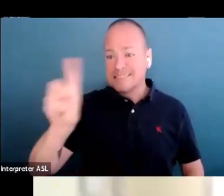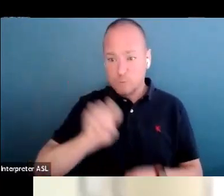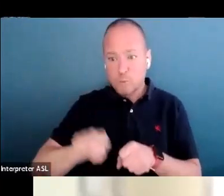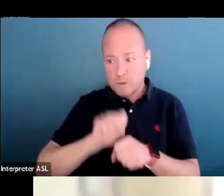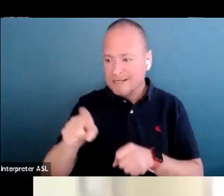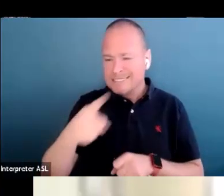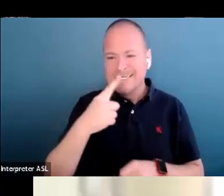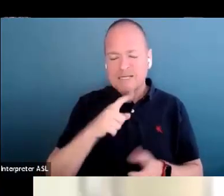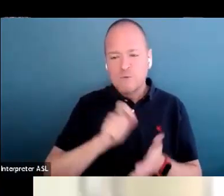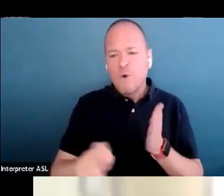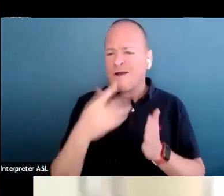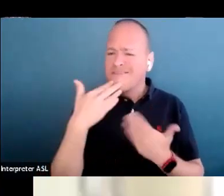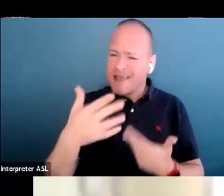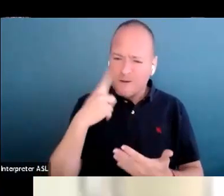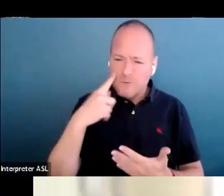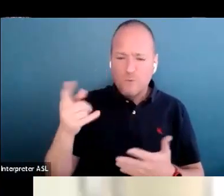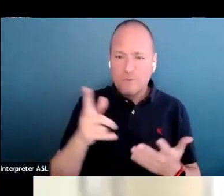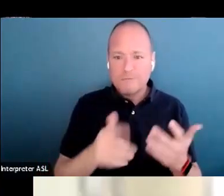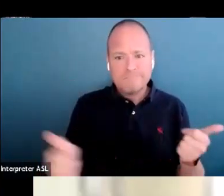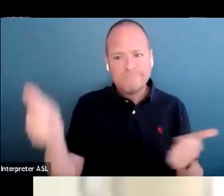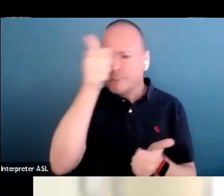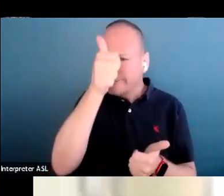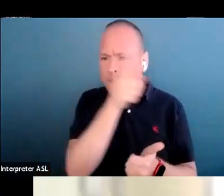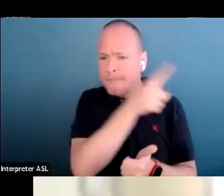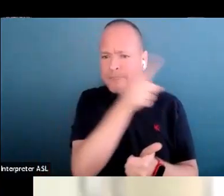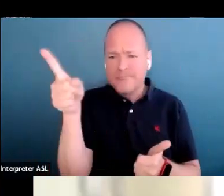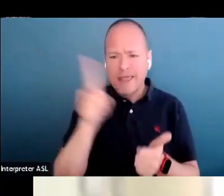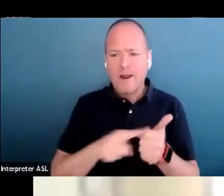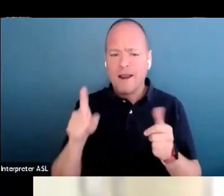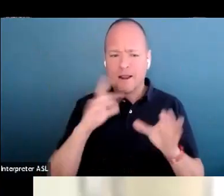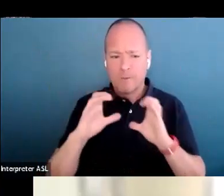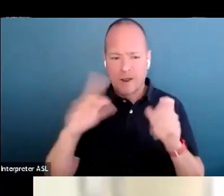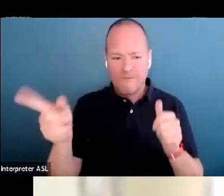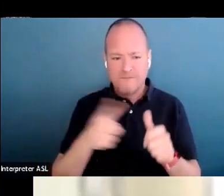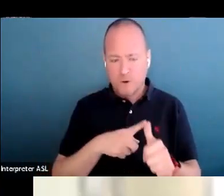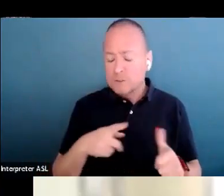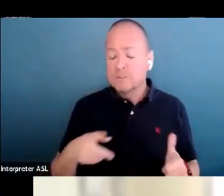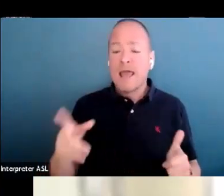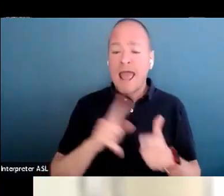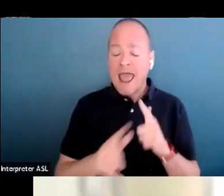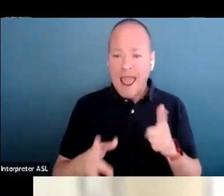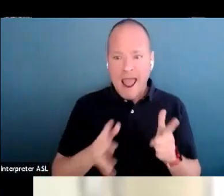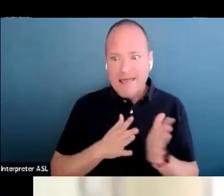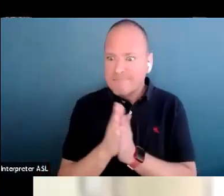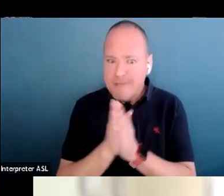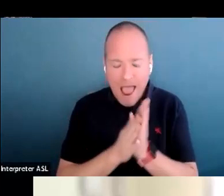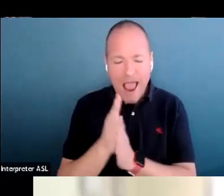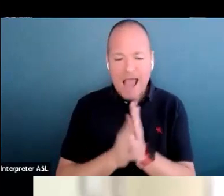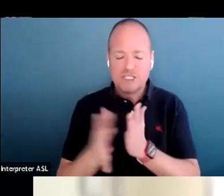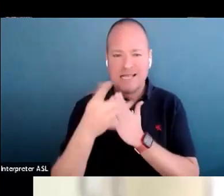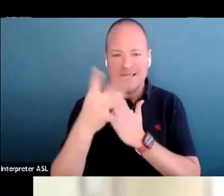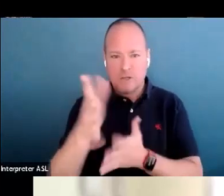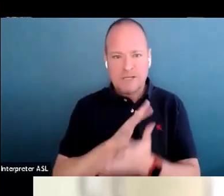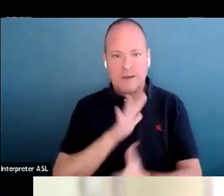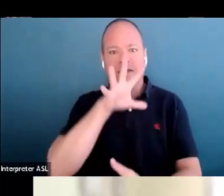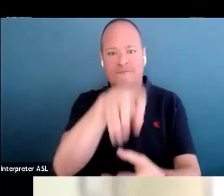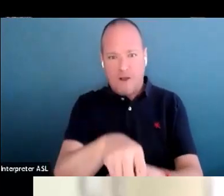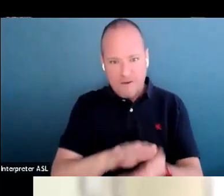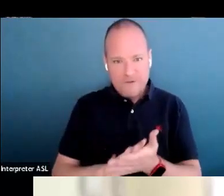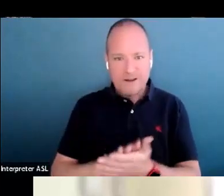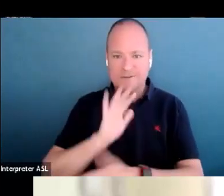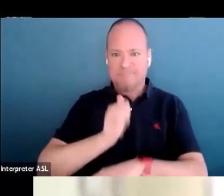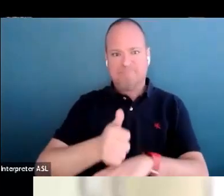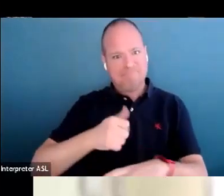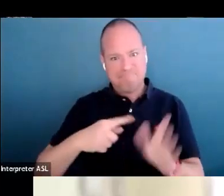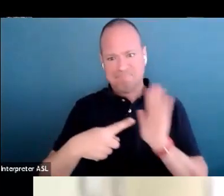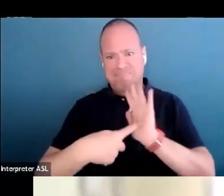the leadership at Communication First and to the collected group of passionate leaders who have leaned in on this issue and have laid out a strong